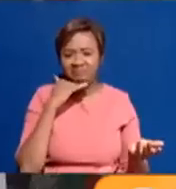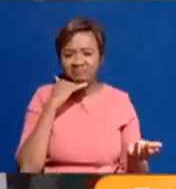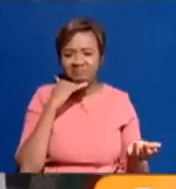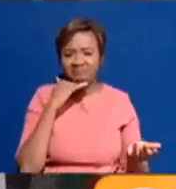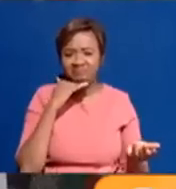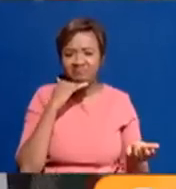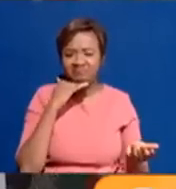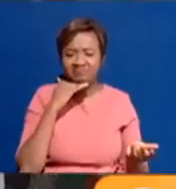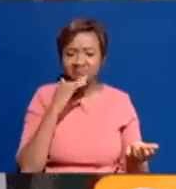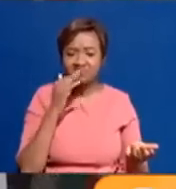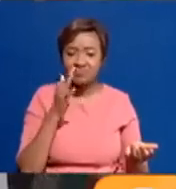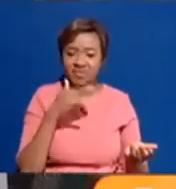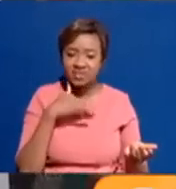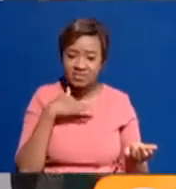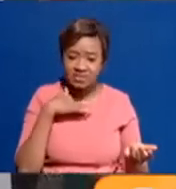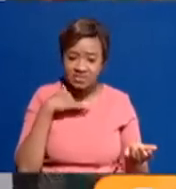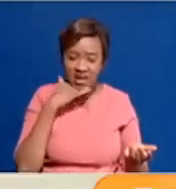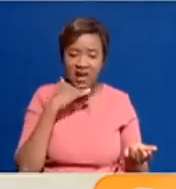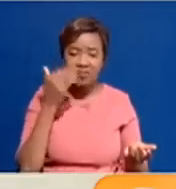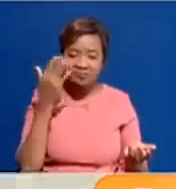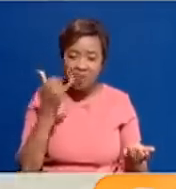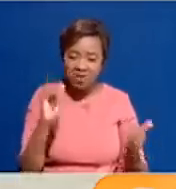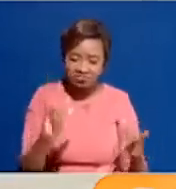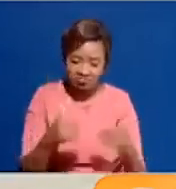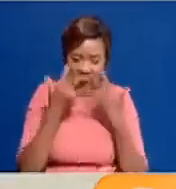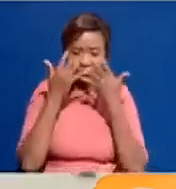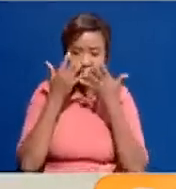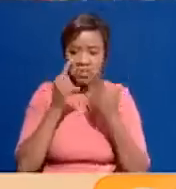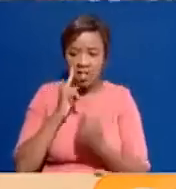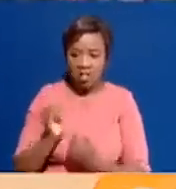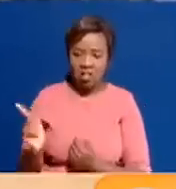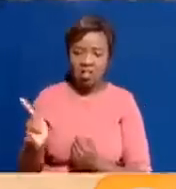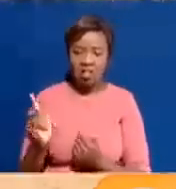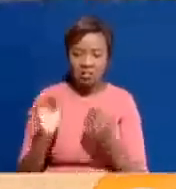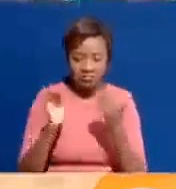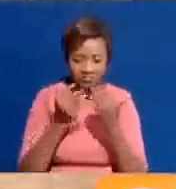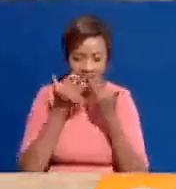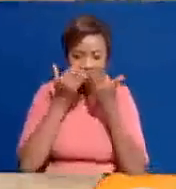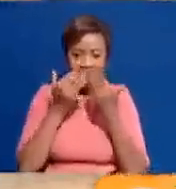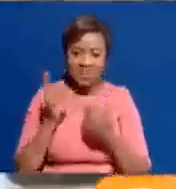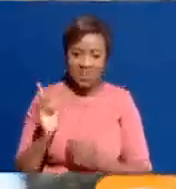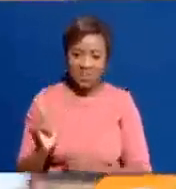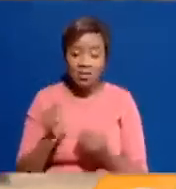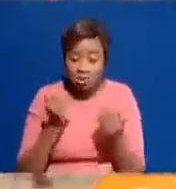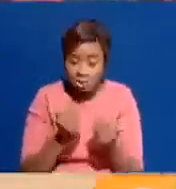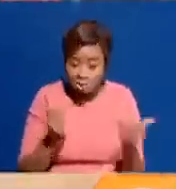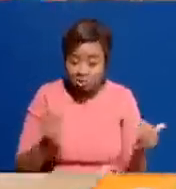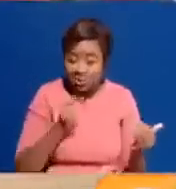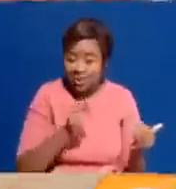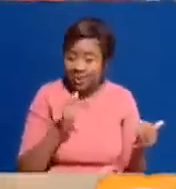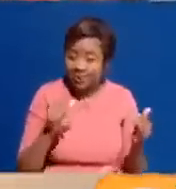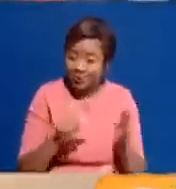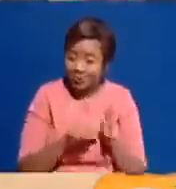Baby Precious died soon after being exposed to the agents of tear gas. Lung experts say children are uniquely vulnerable